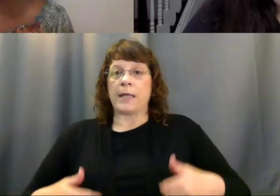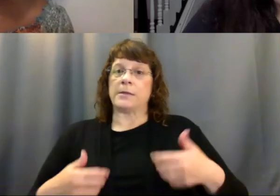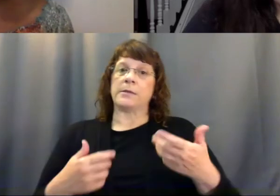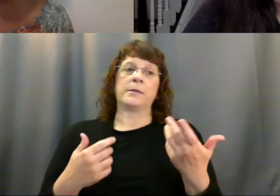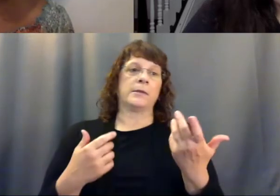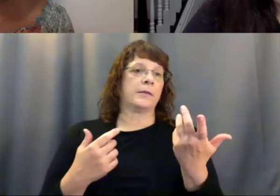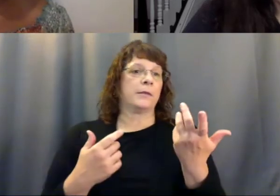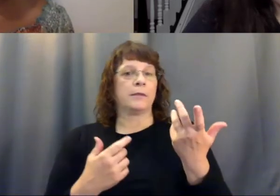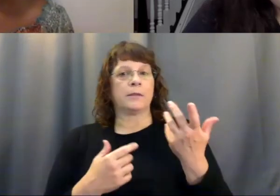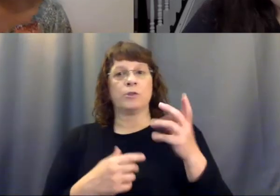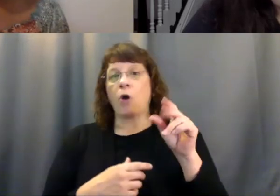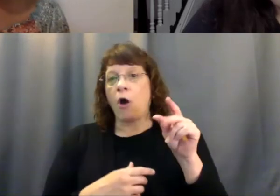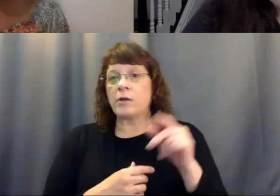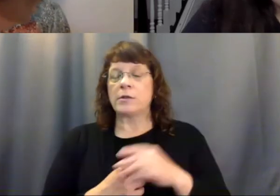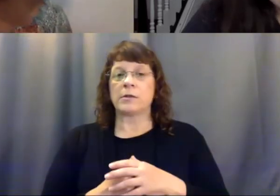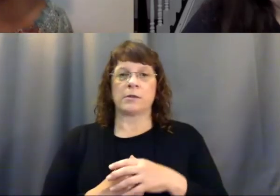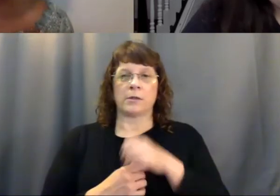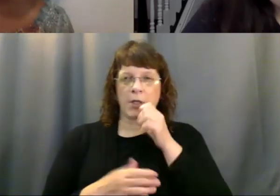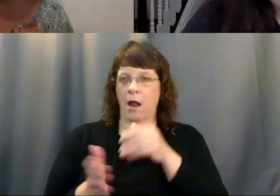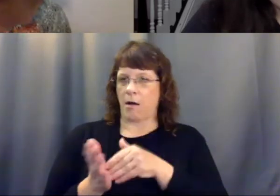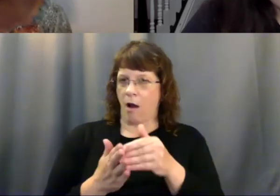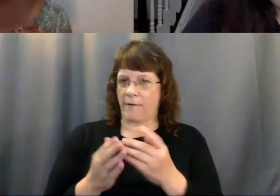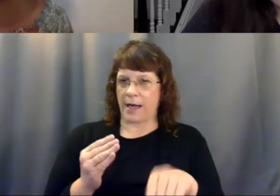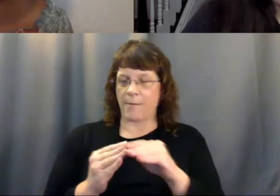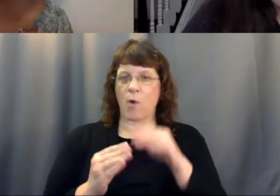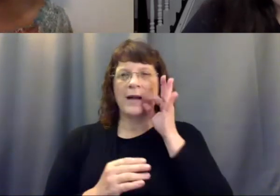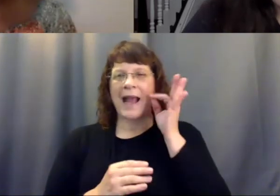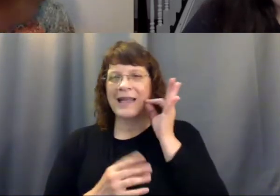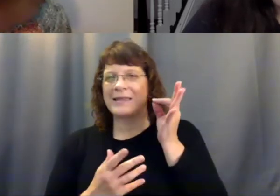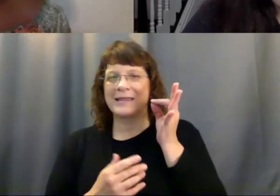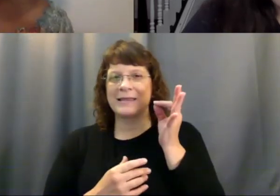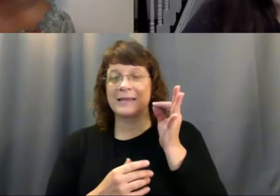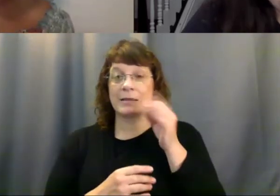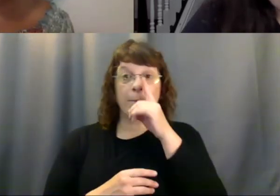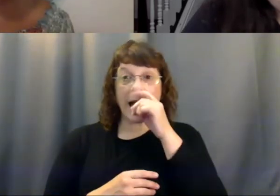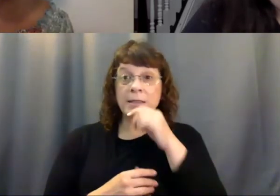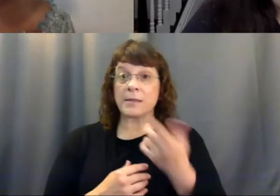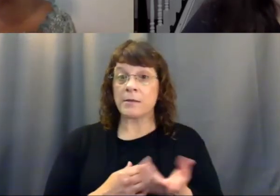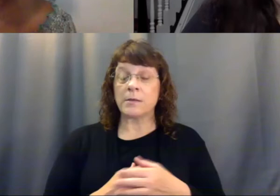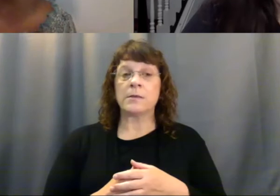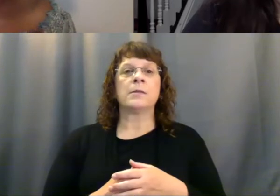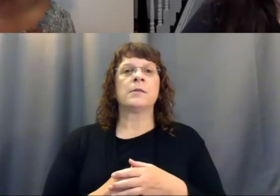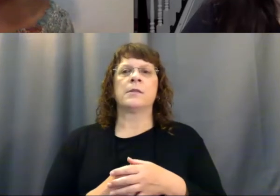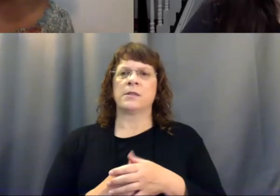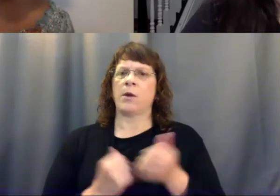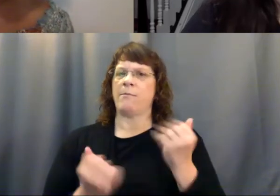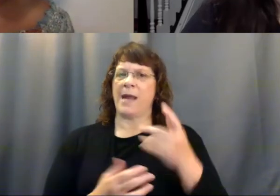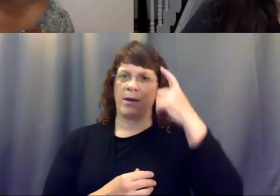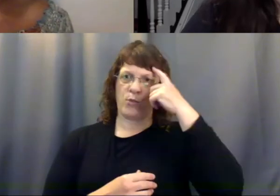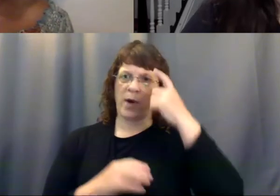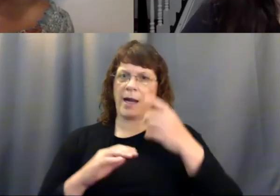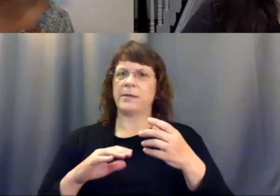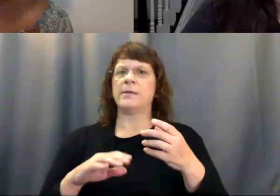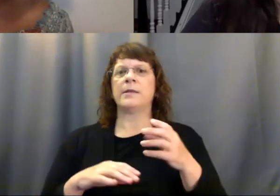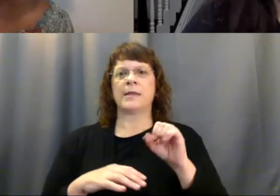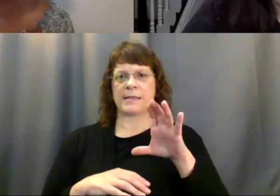scan dogs, but not as frequently anymore. Cats, mice. So there are plenty of brain scans out there that aren't